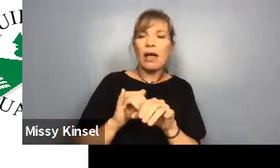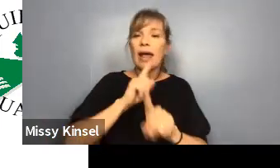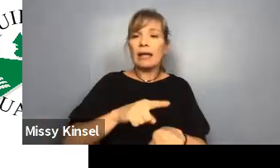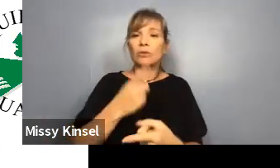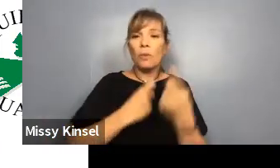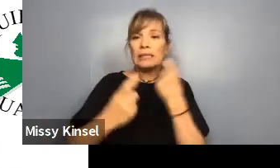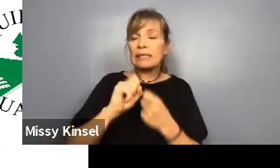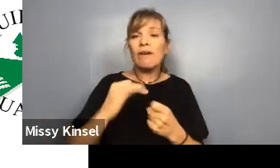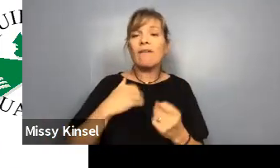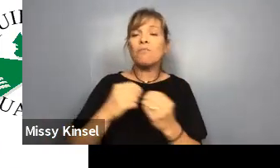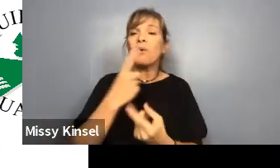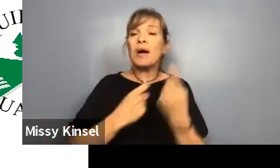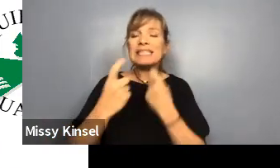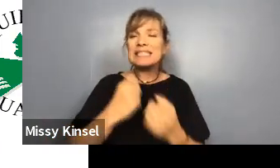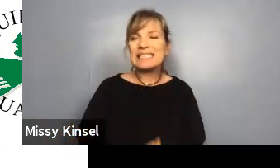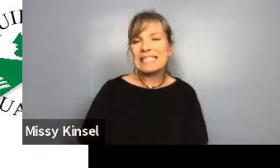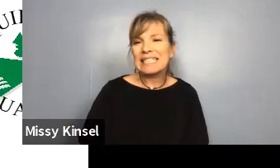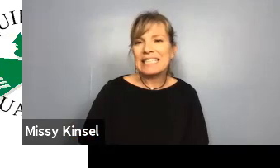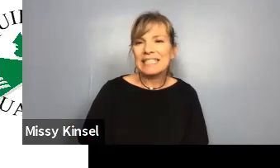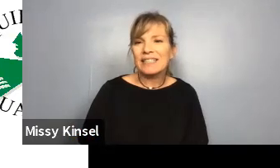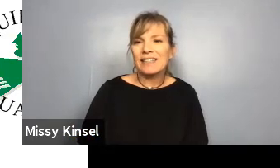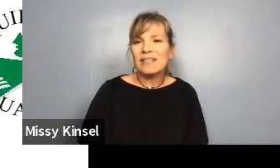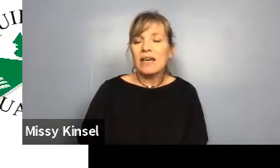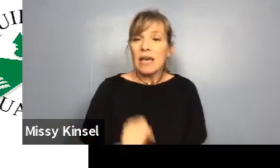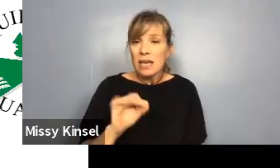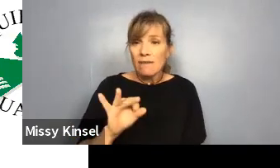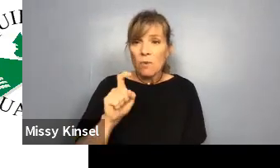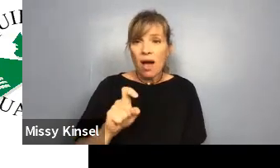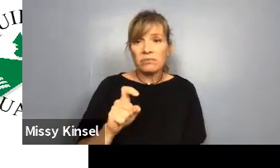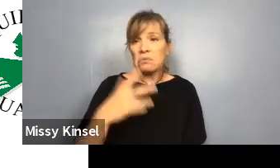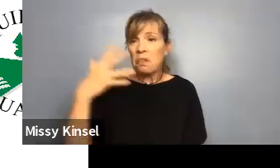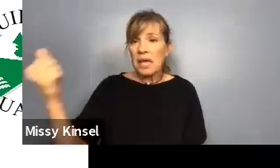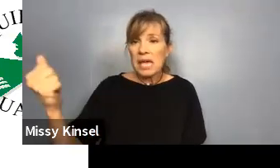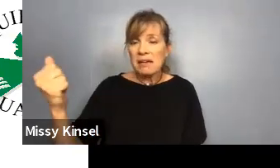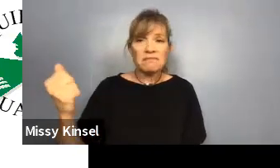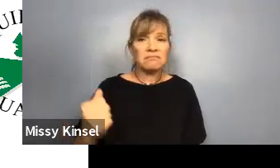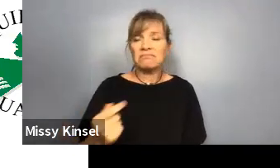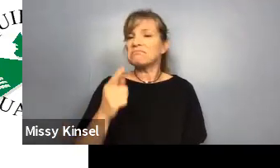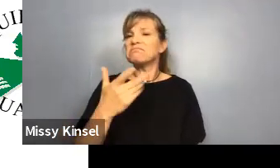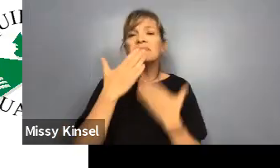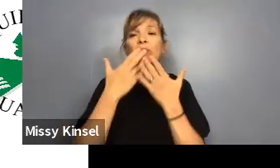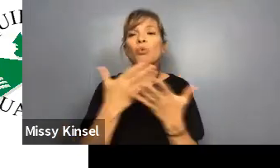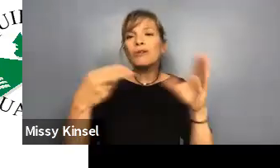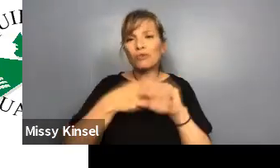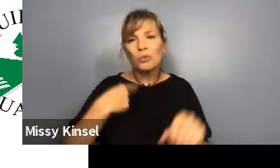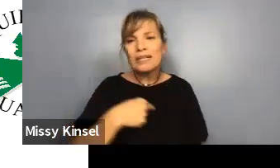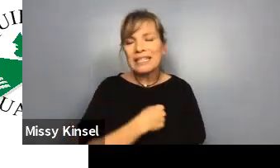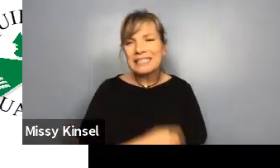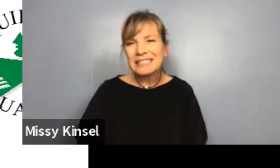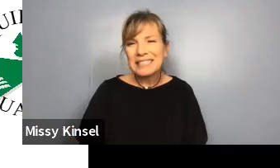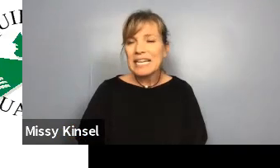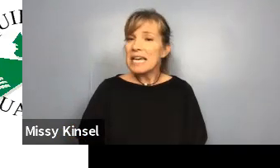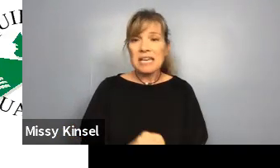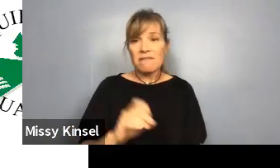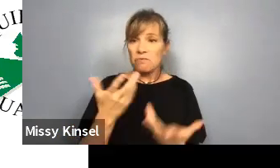more questions. So if you have to get off here at the hour, thank you very much for joining us. And if